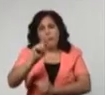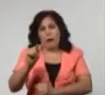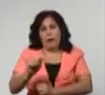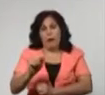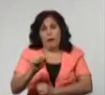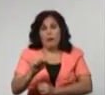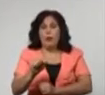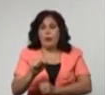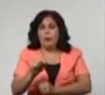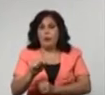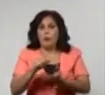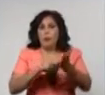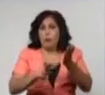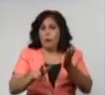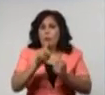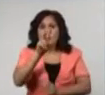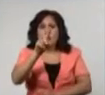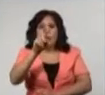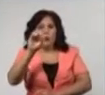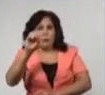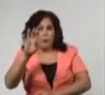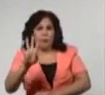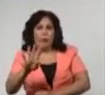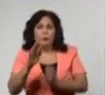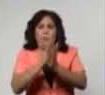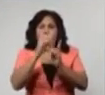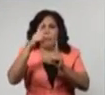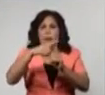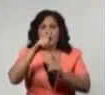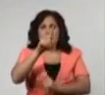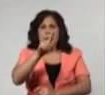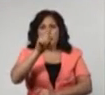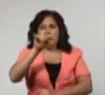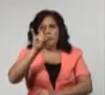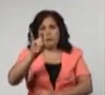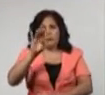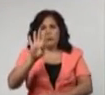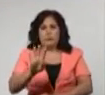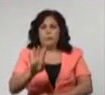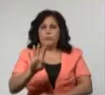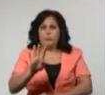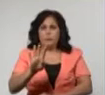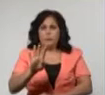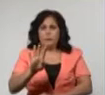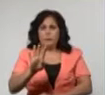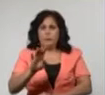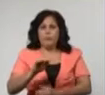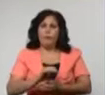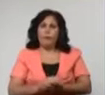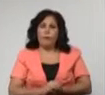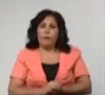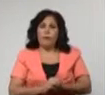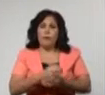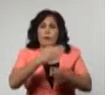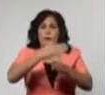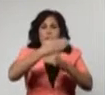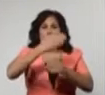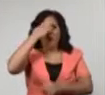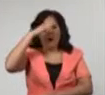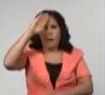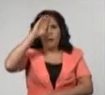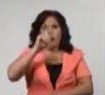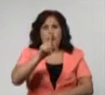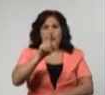say that we are not performing tests in all provinces. Naturally, Havana was